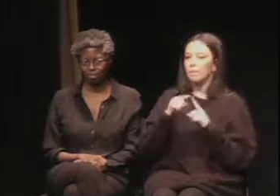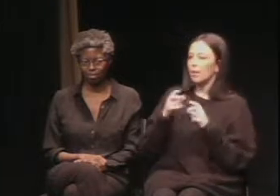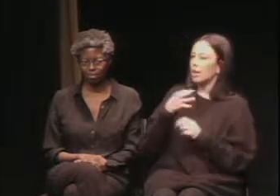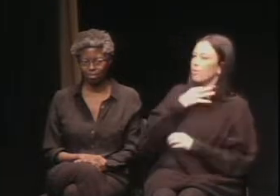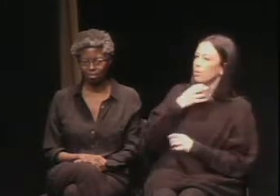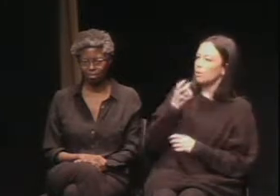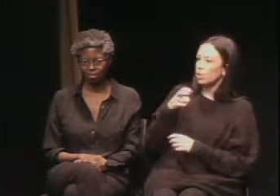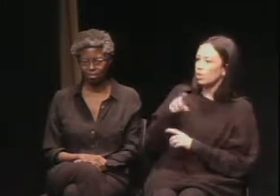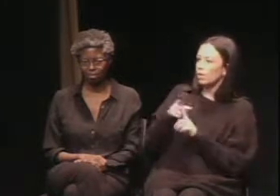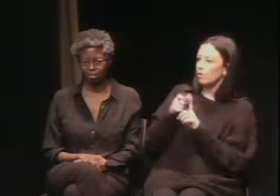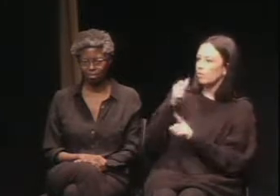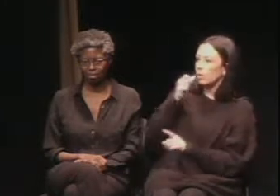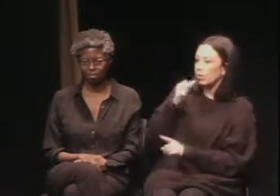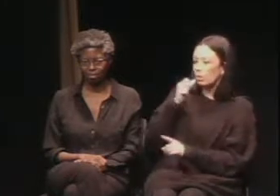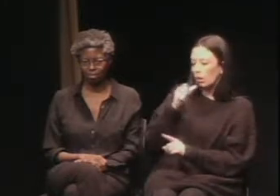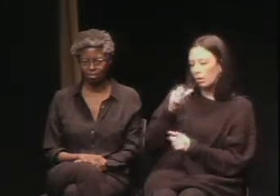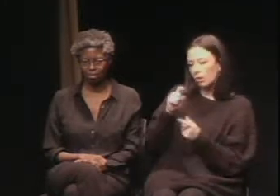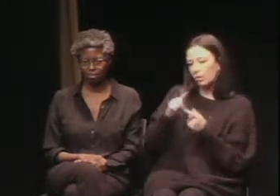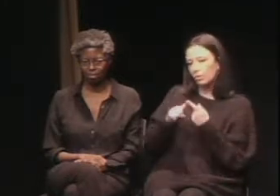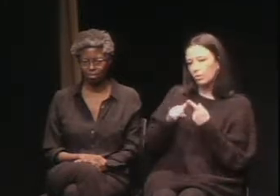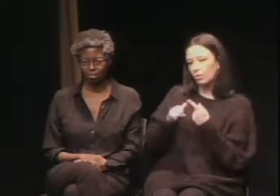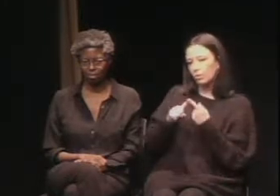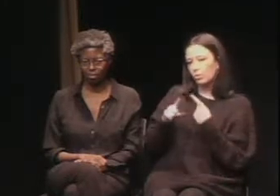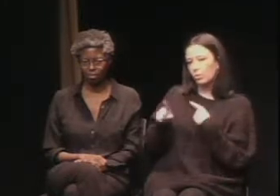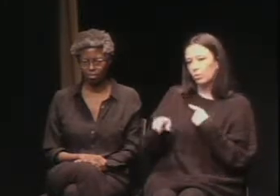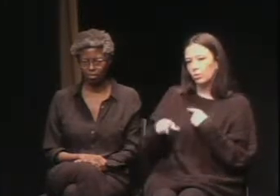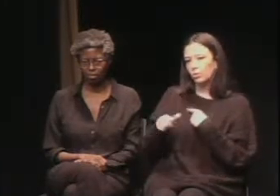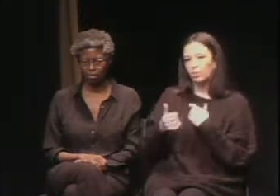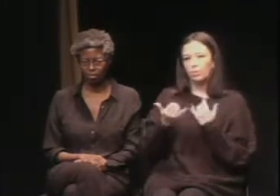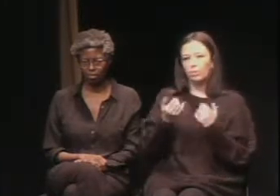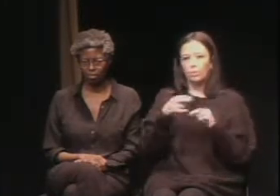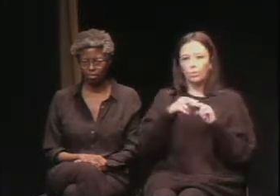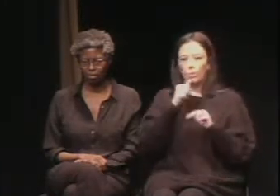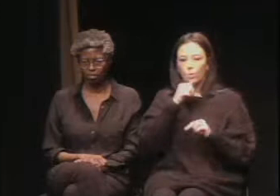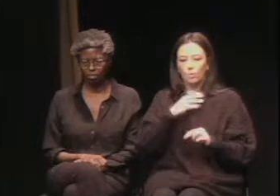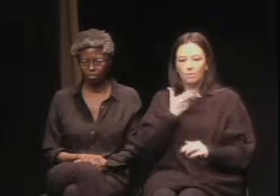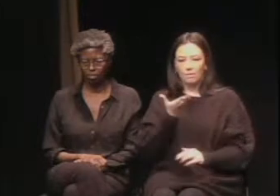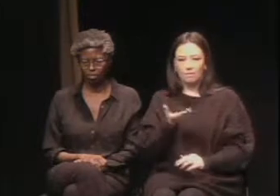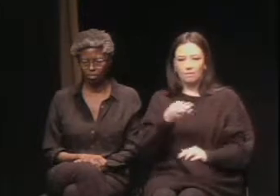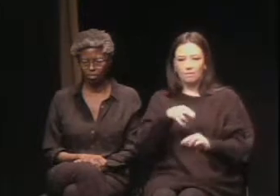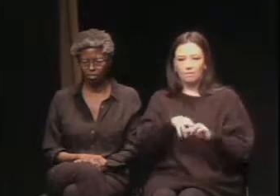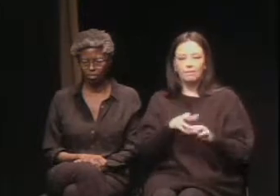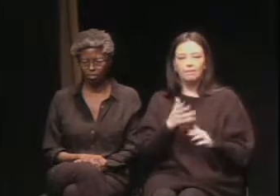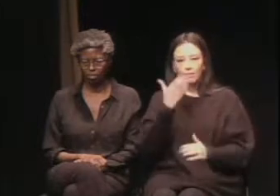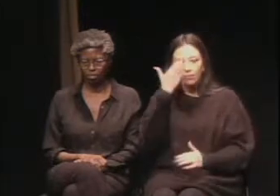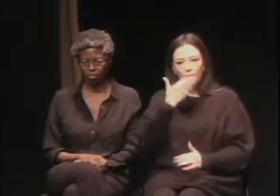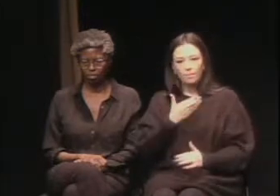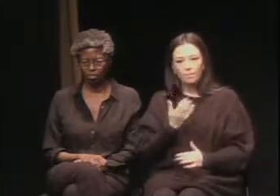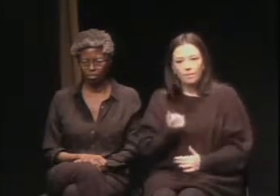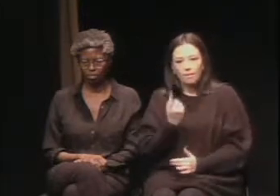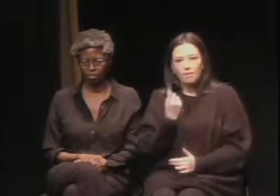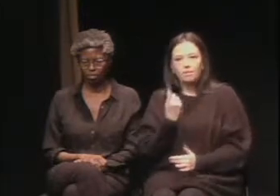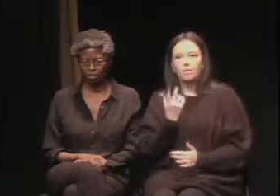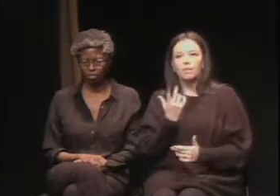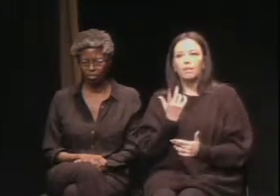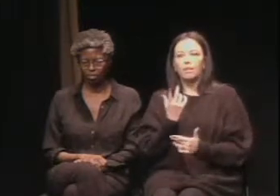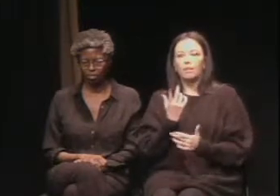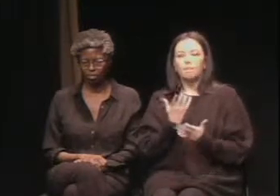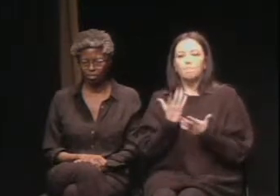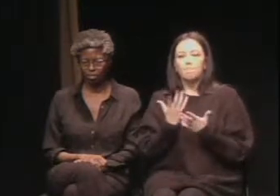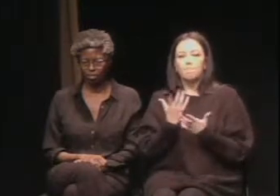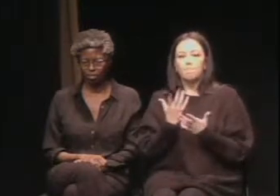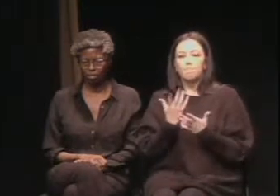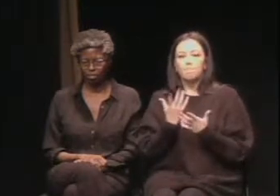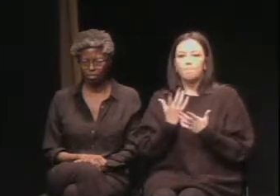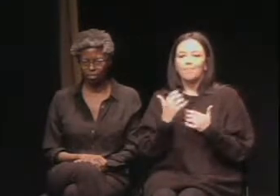from that little girl to the Tarana that we're sitting here with today. and understanding what does